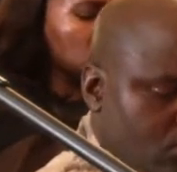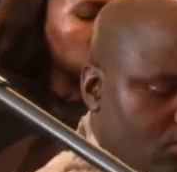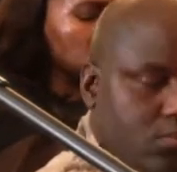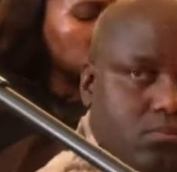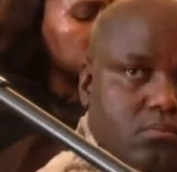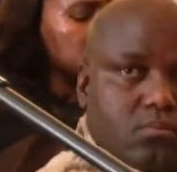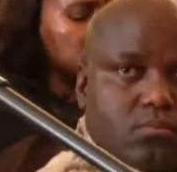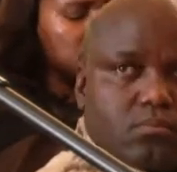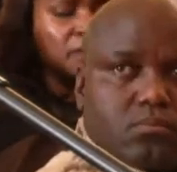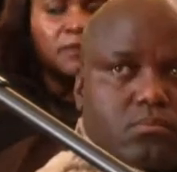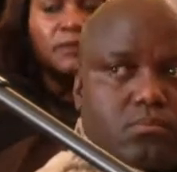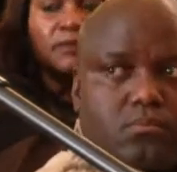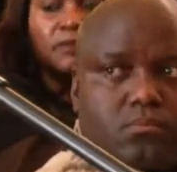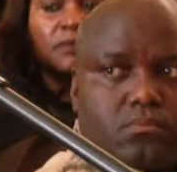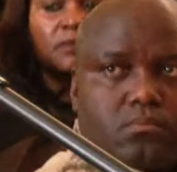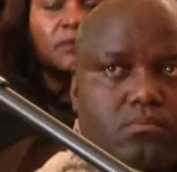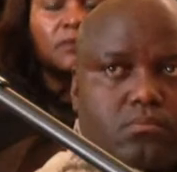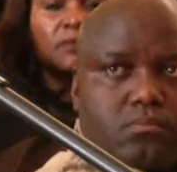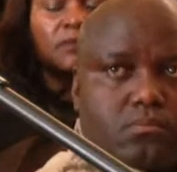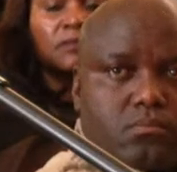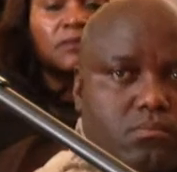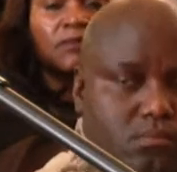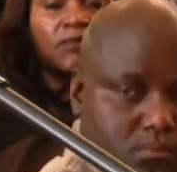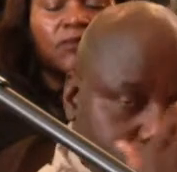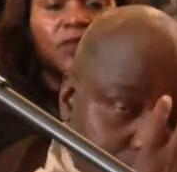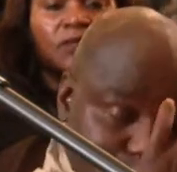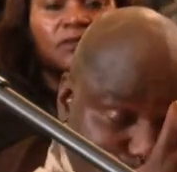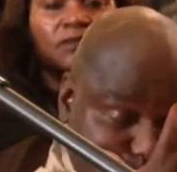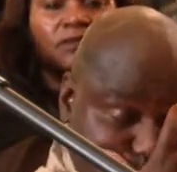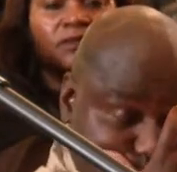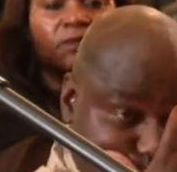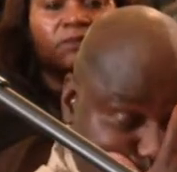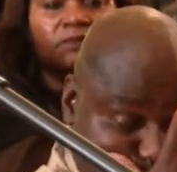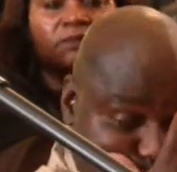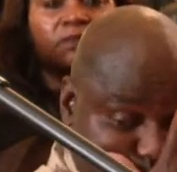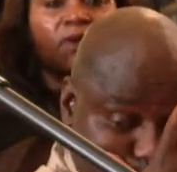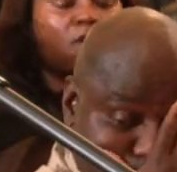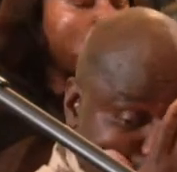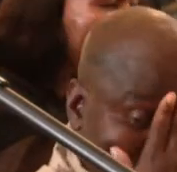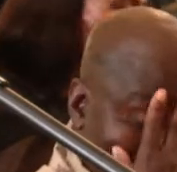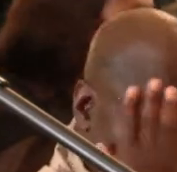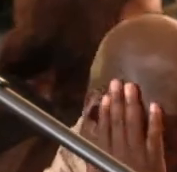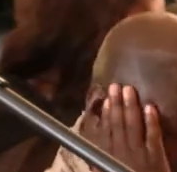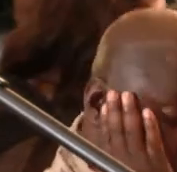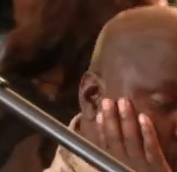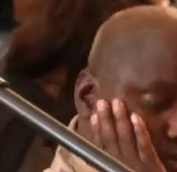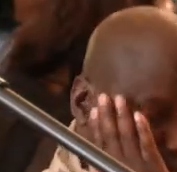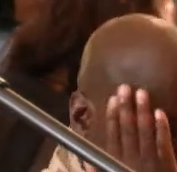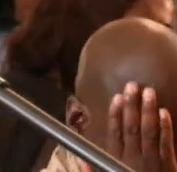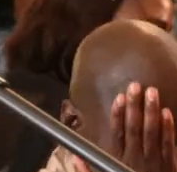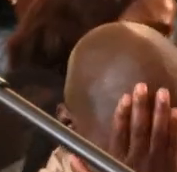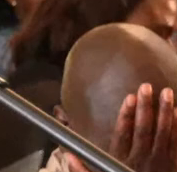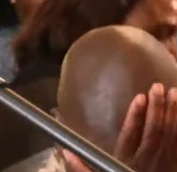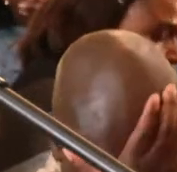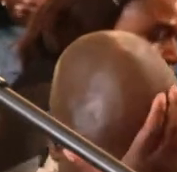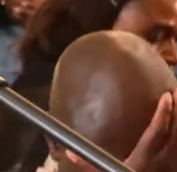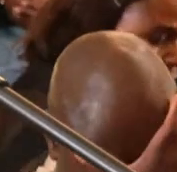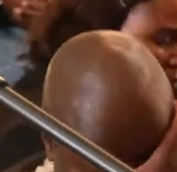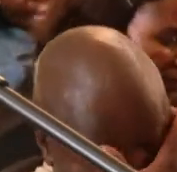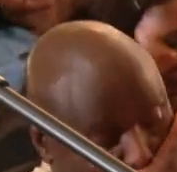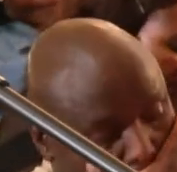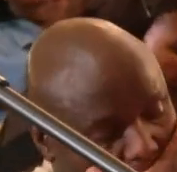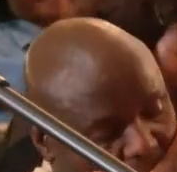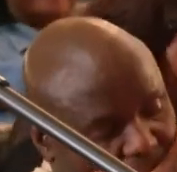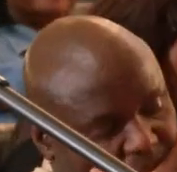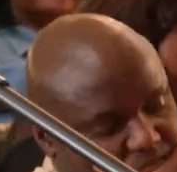which seeks to enhance the organizational efficiency of the basic education system to improve School